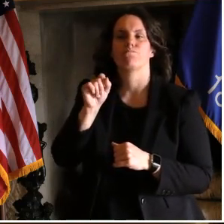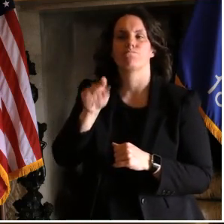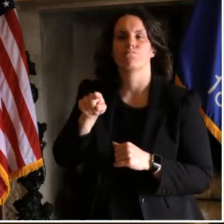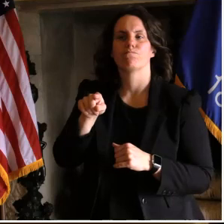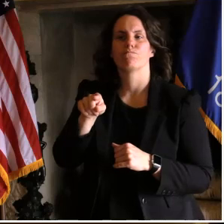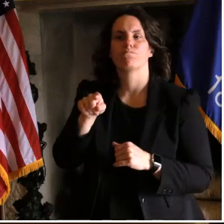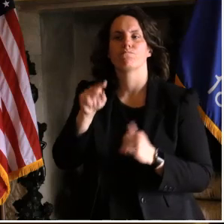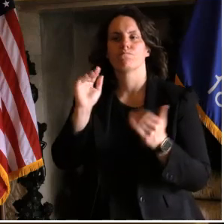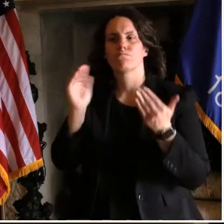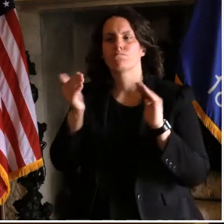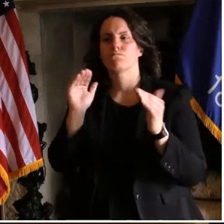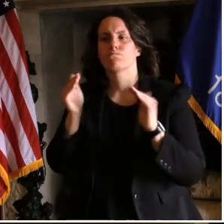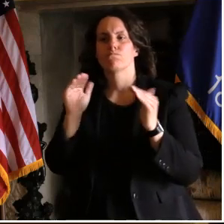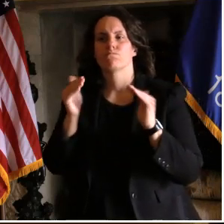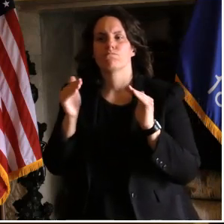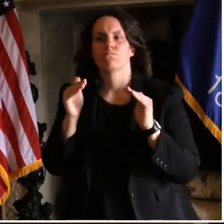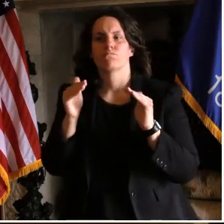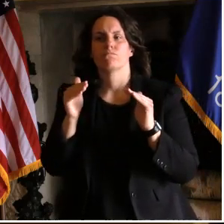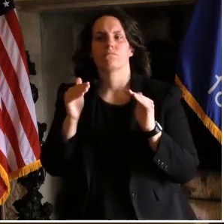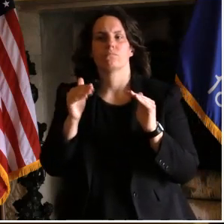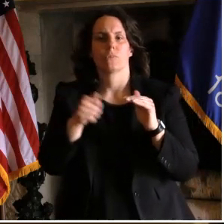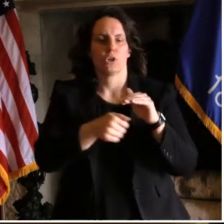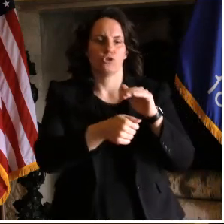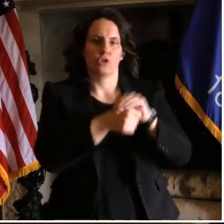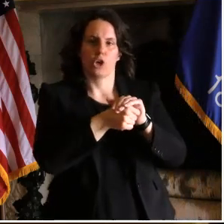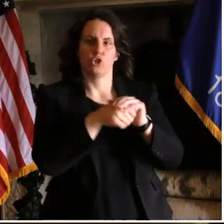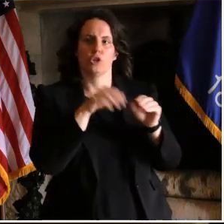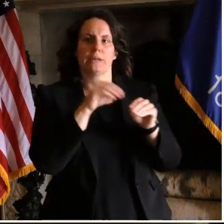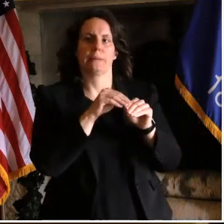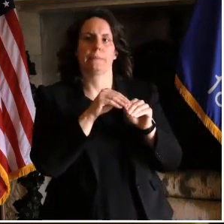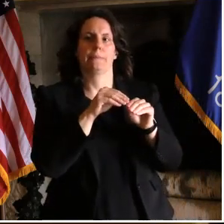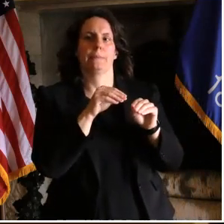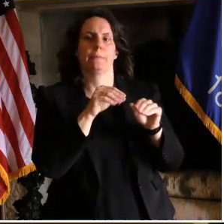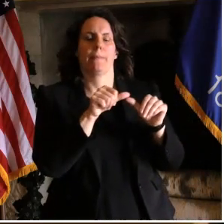shelter-in-place order and the stay-at-home order here?